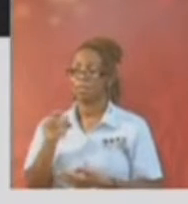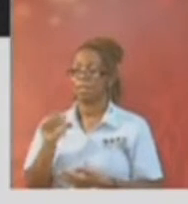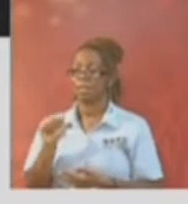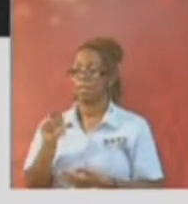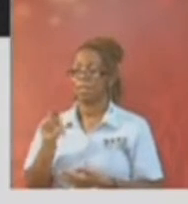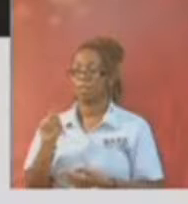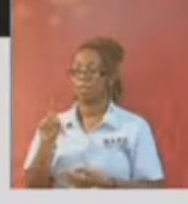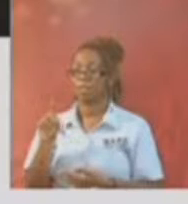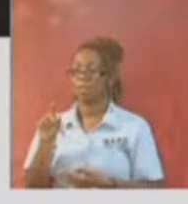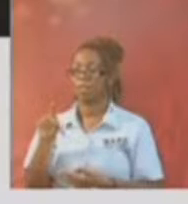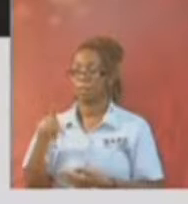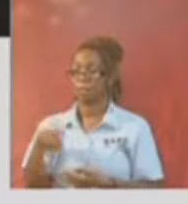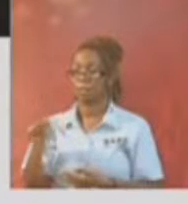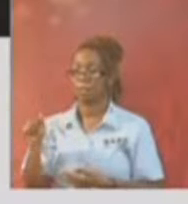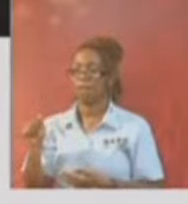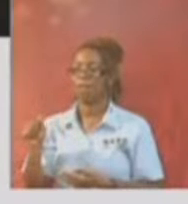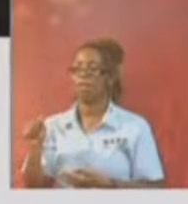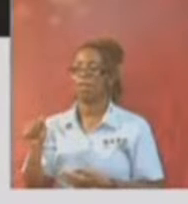NADAPPP